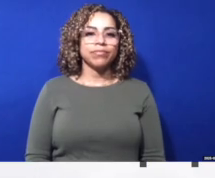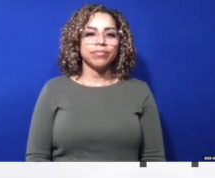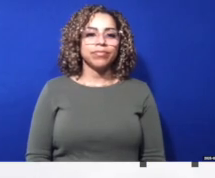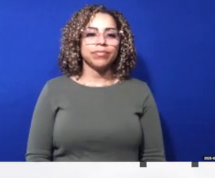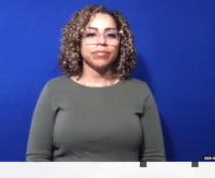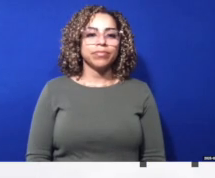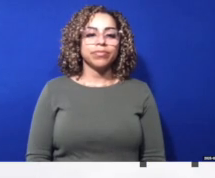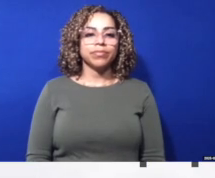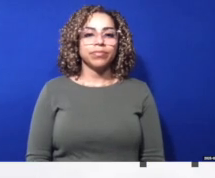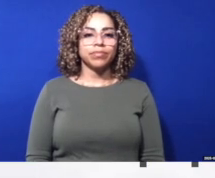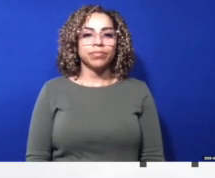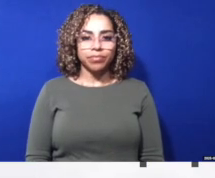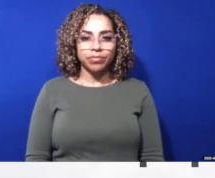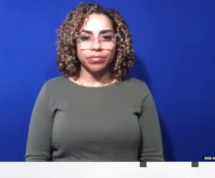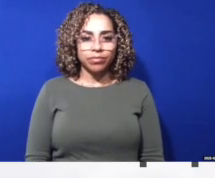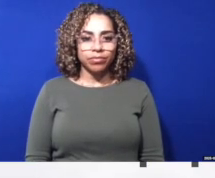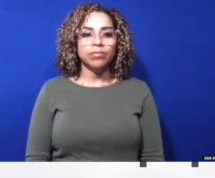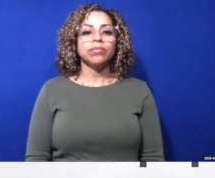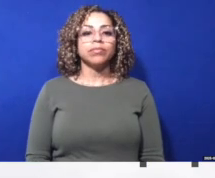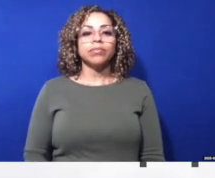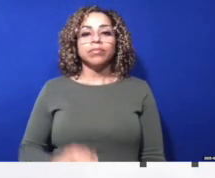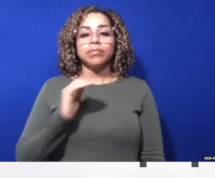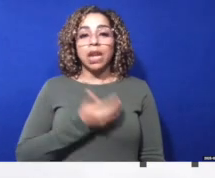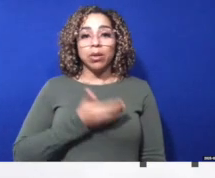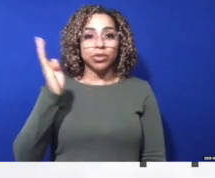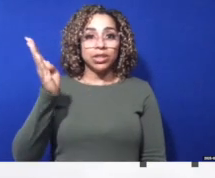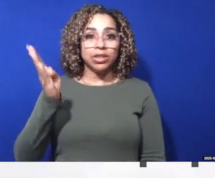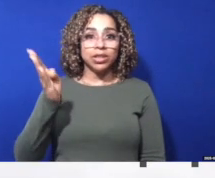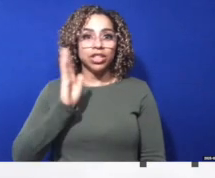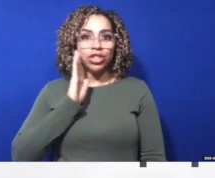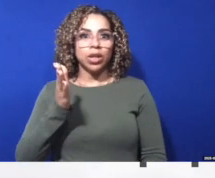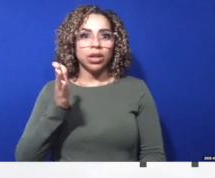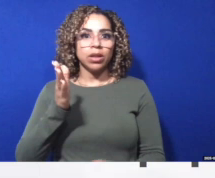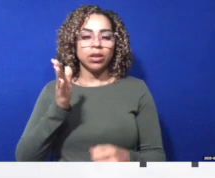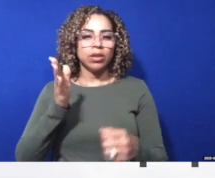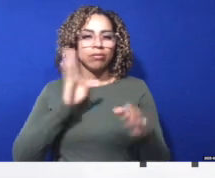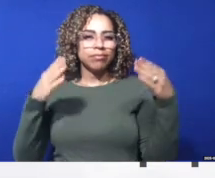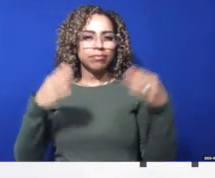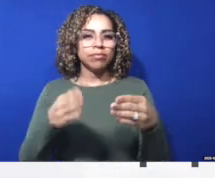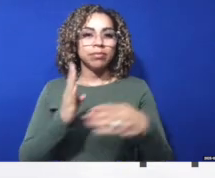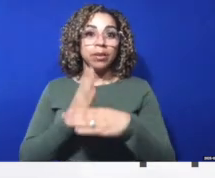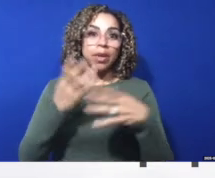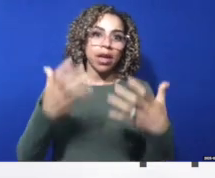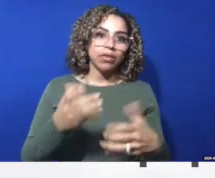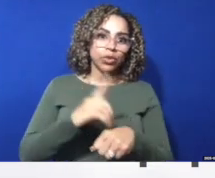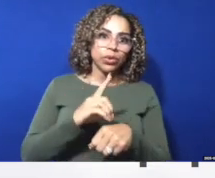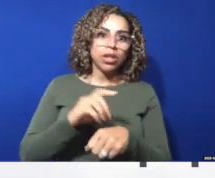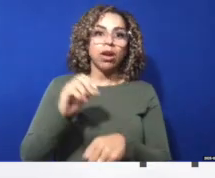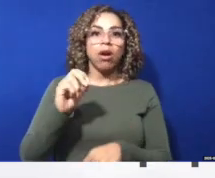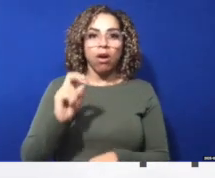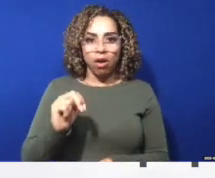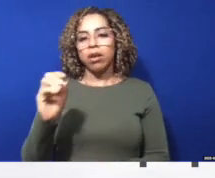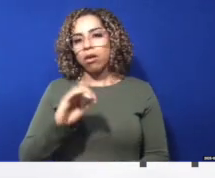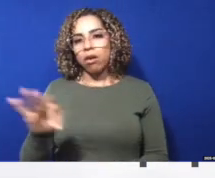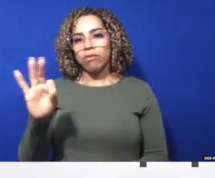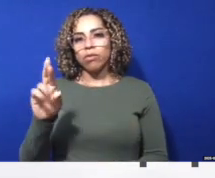For this portion of our presentation, we'll focus on our medium and heavy duty on and off-road vehicle and equipment incentive projects.